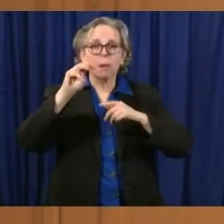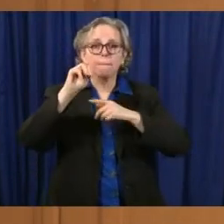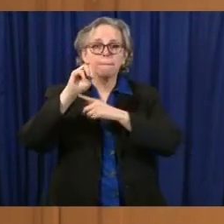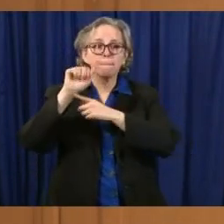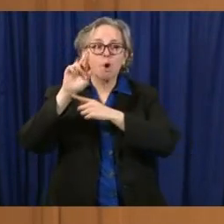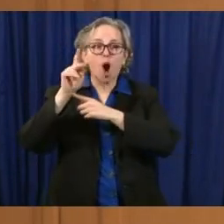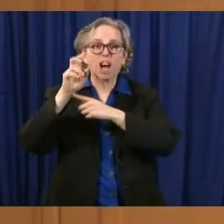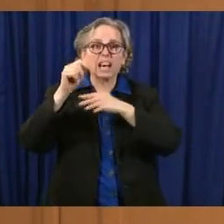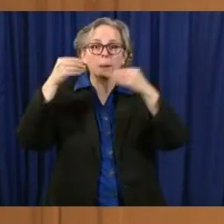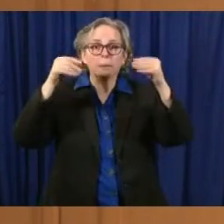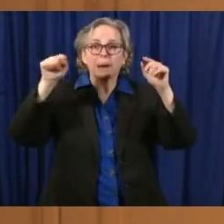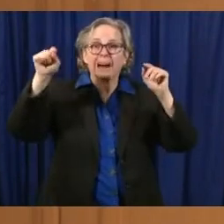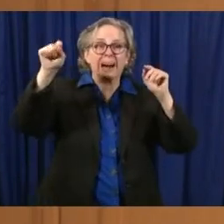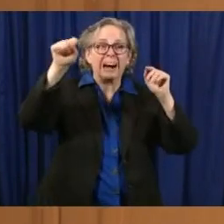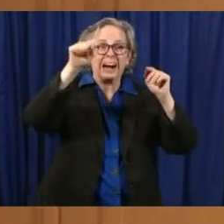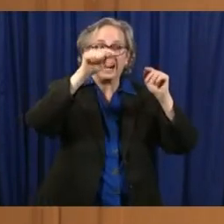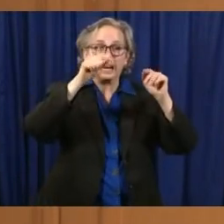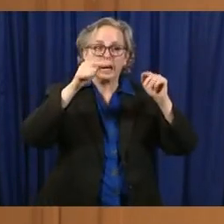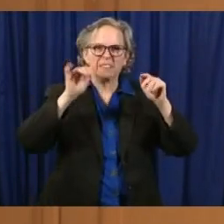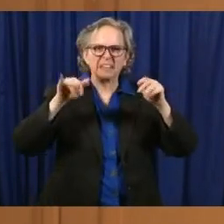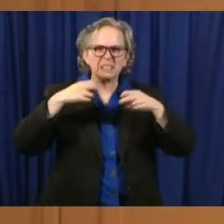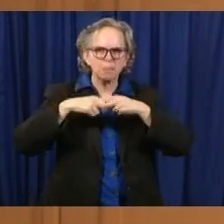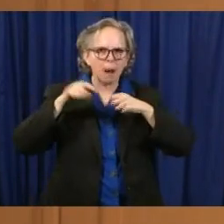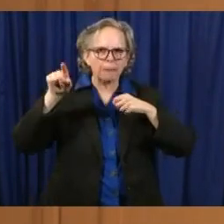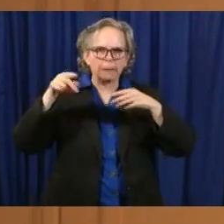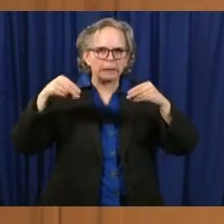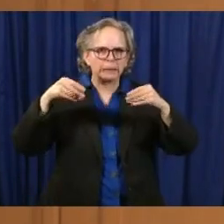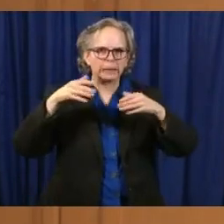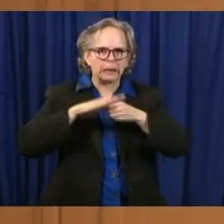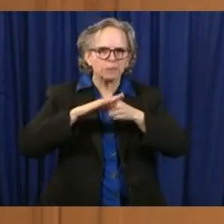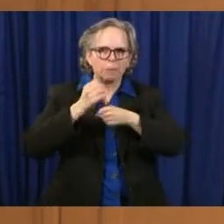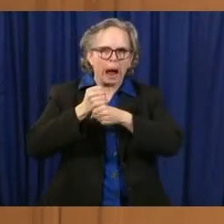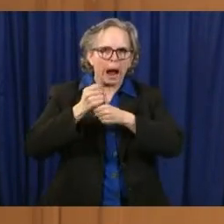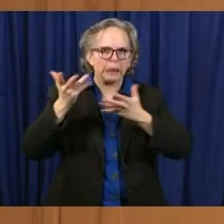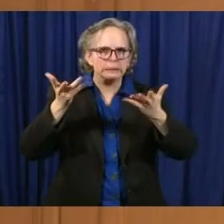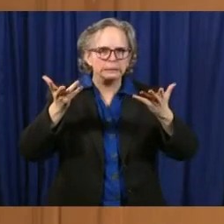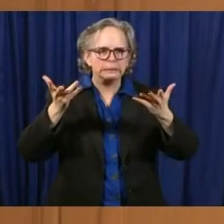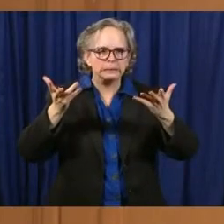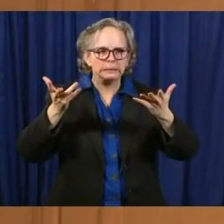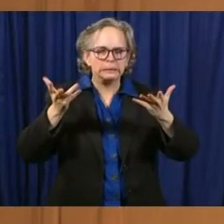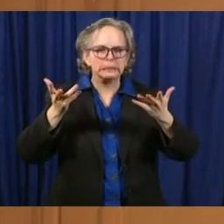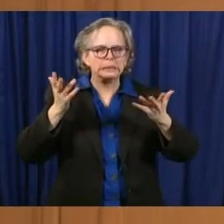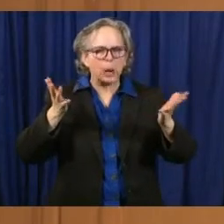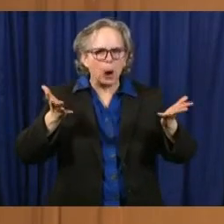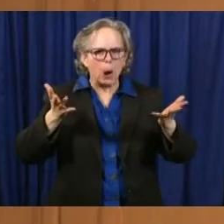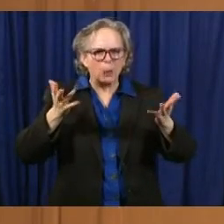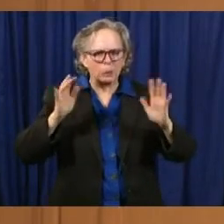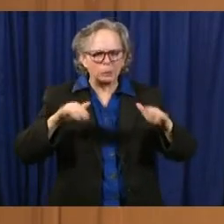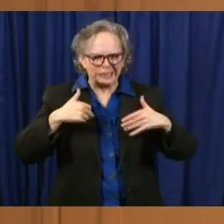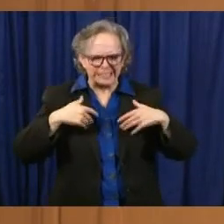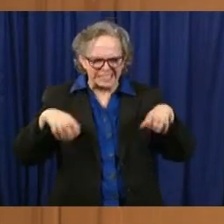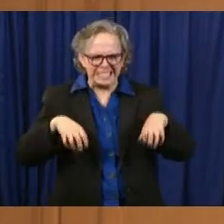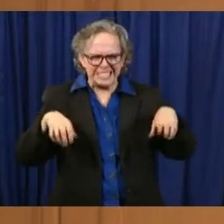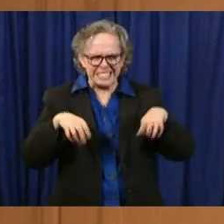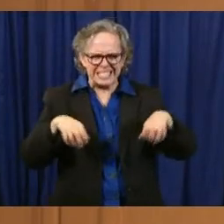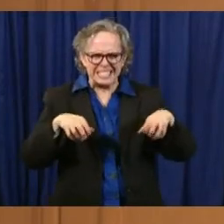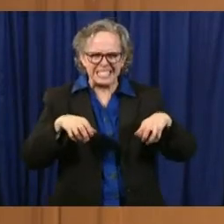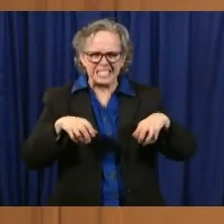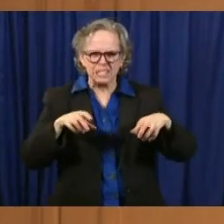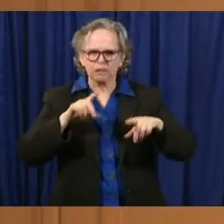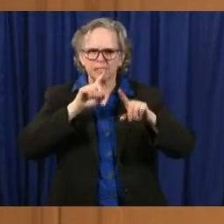working on in part of our recovery, and I would say response and recovery plan, because we have a whole,